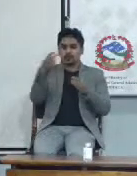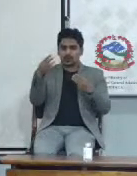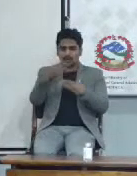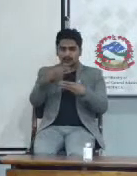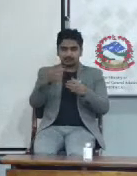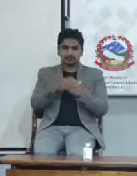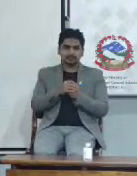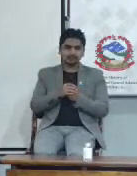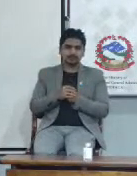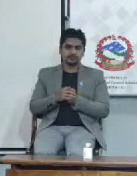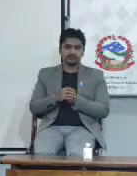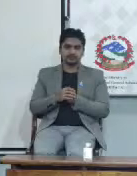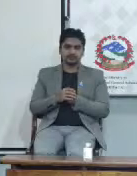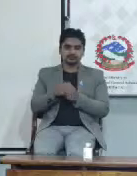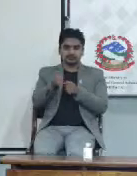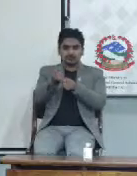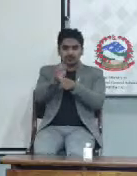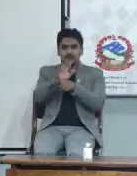Few time ago,